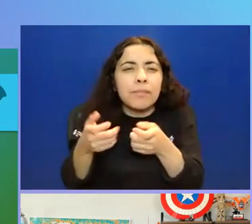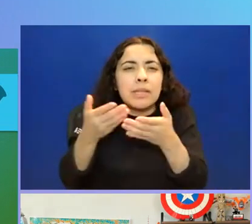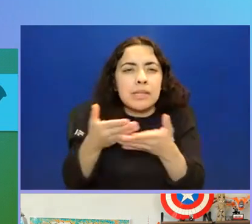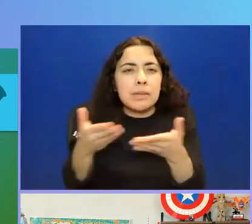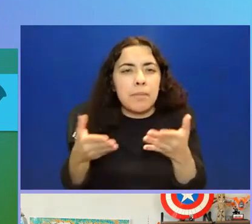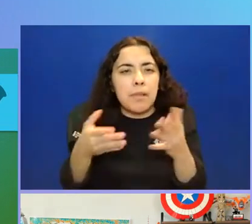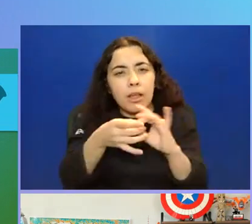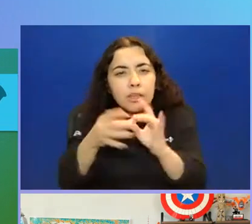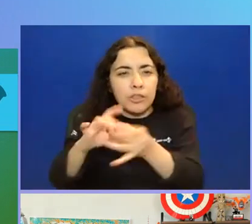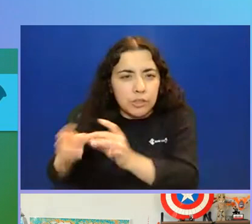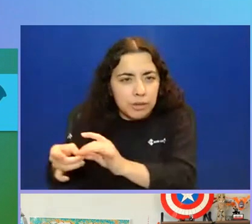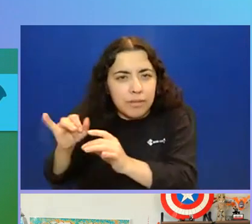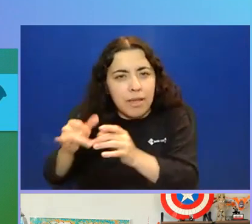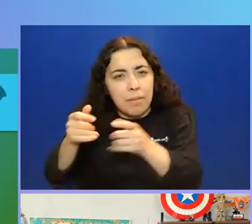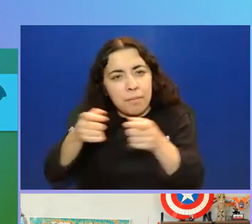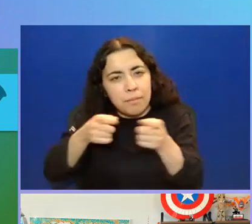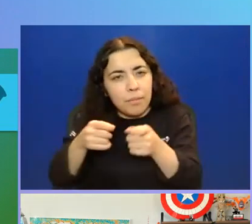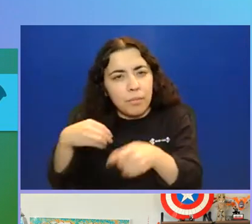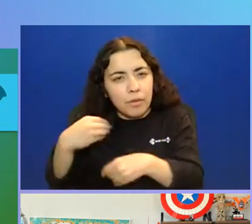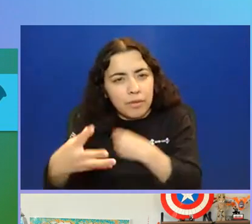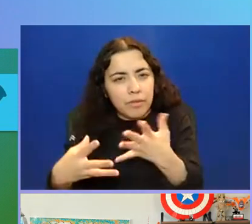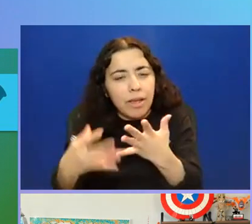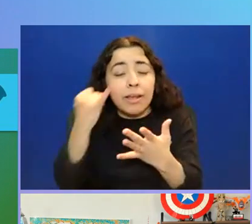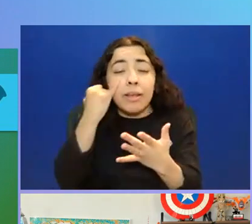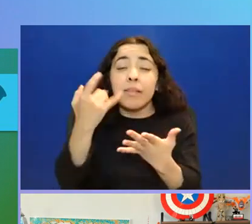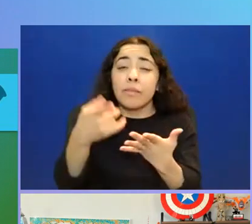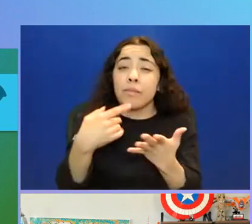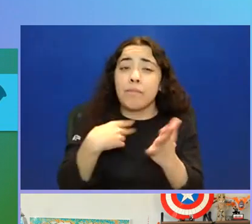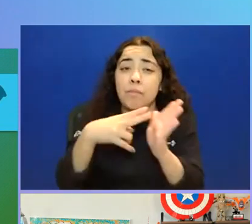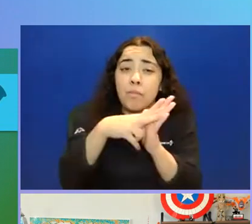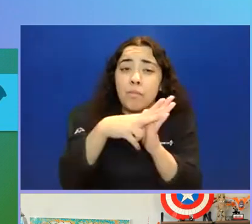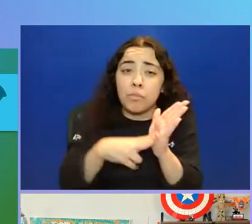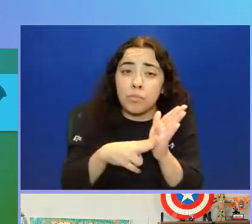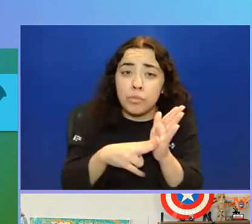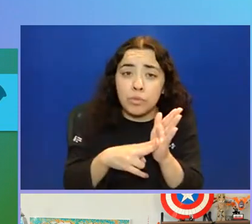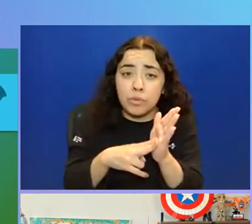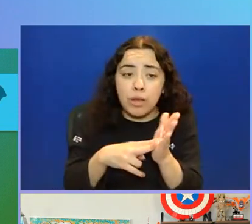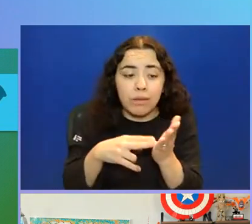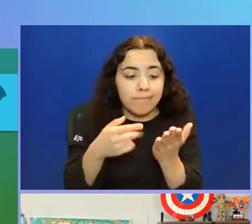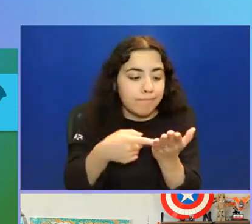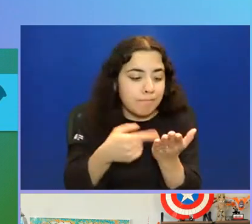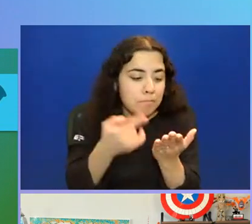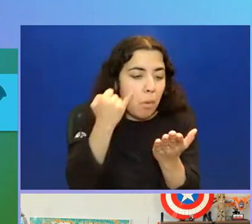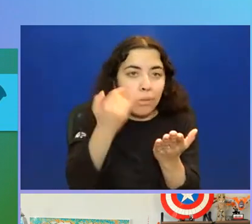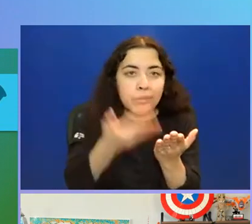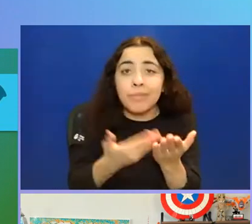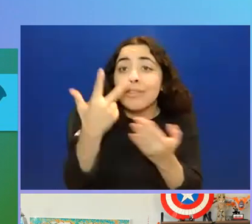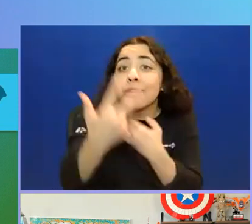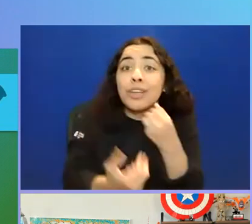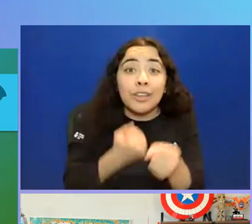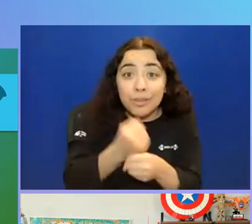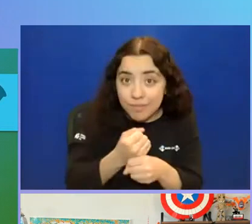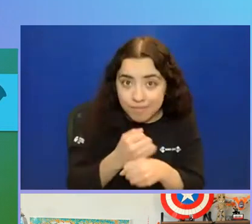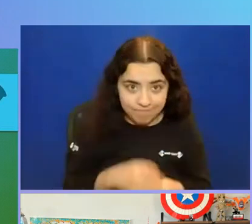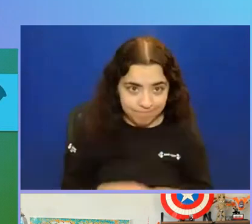have a process where, especially like when contracts pop up, your contract's 3 years, that contract pops